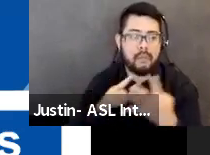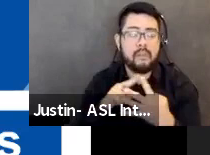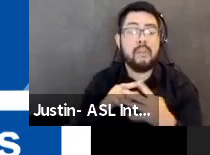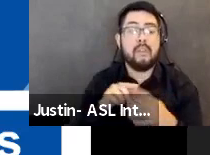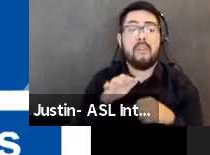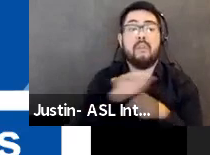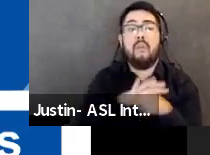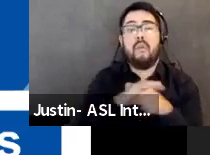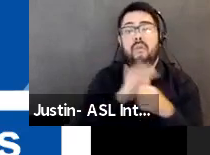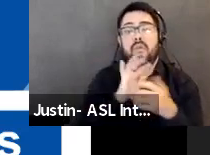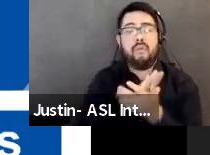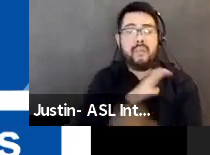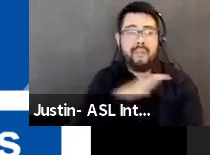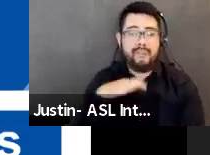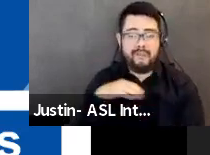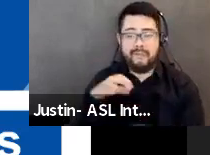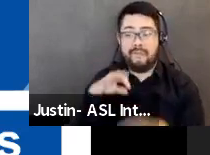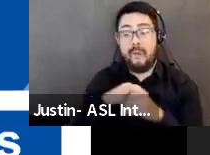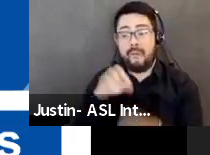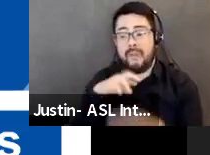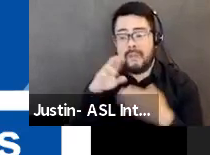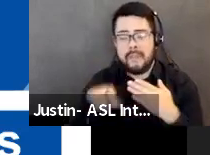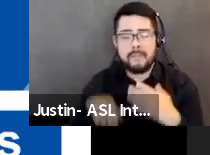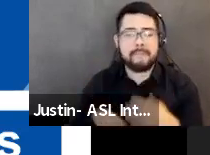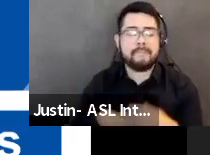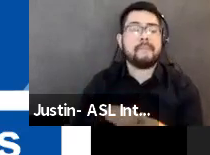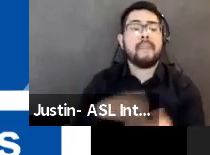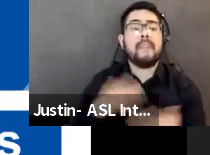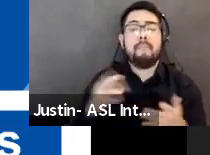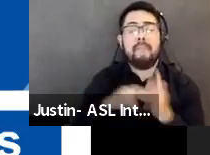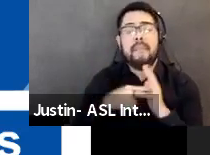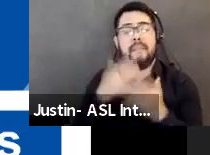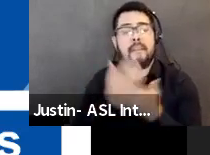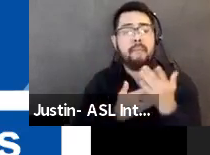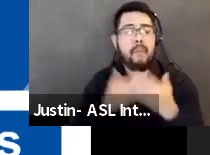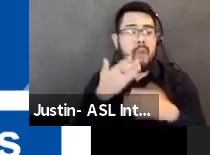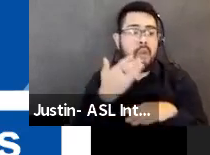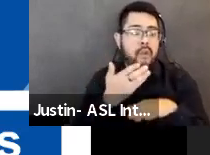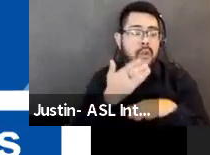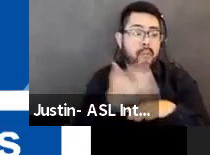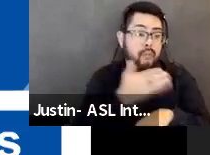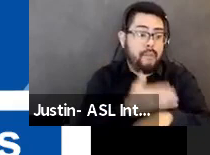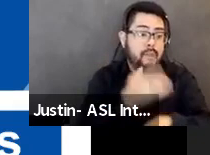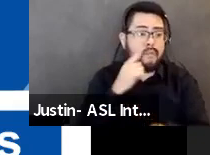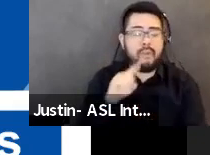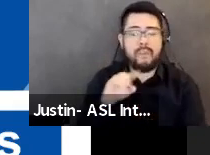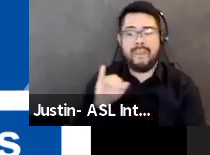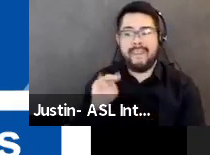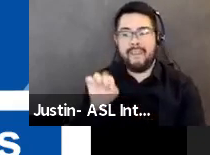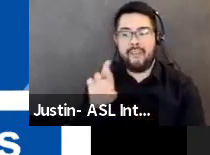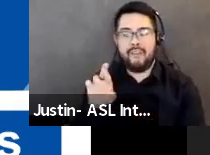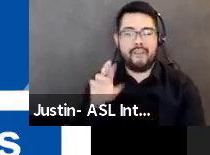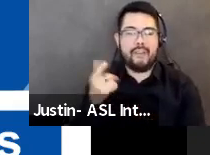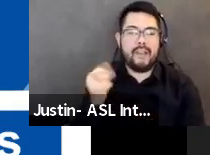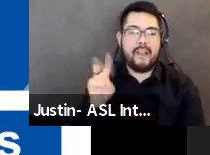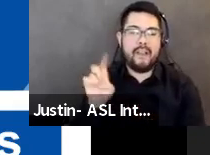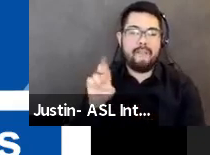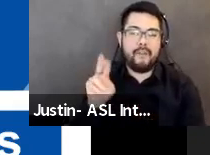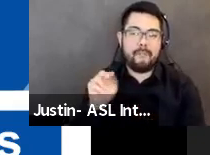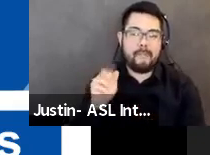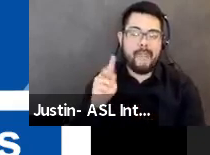results discuss some of the improvements that have been made to the intergovernmental agreement as a result of feedback that we've